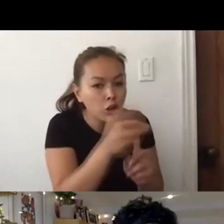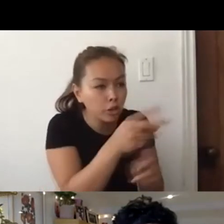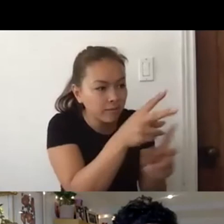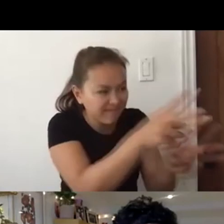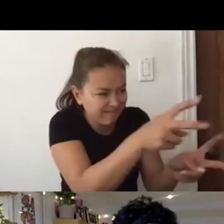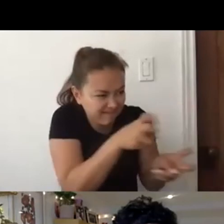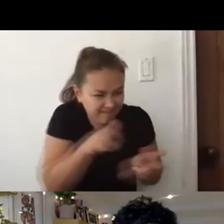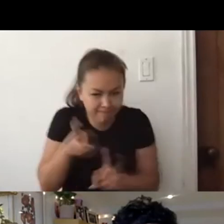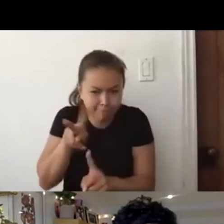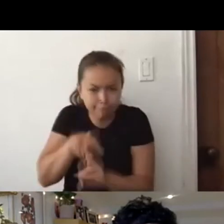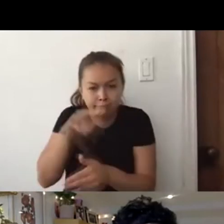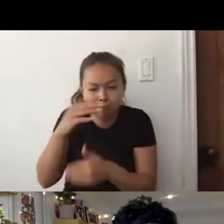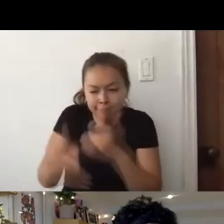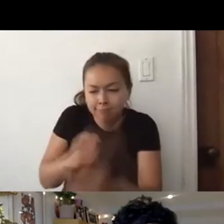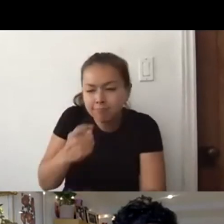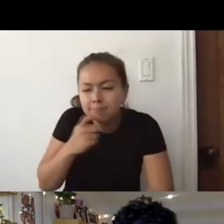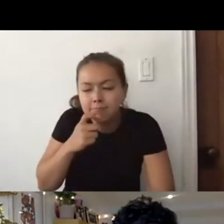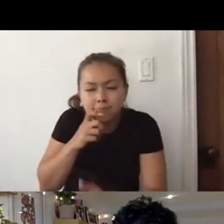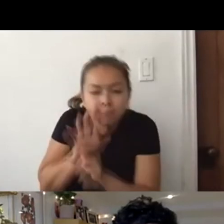up.